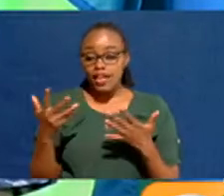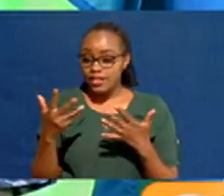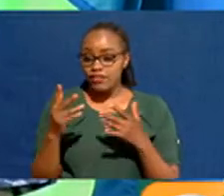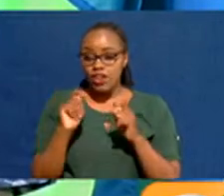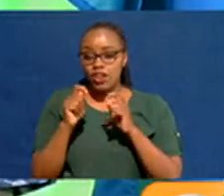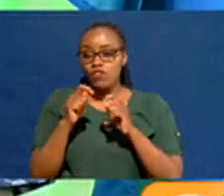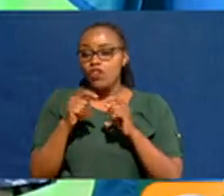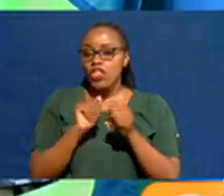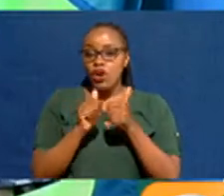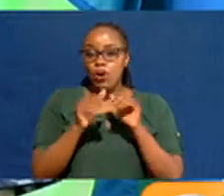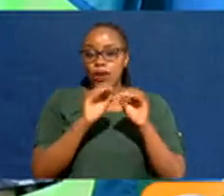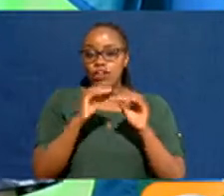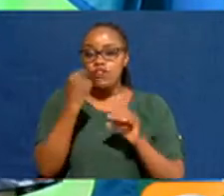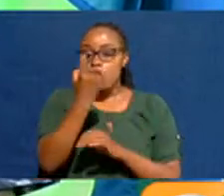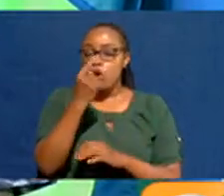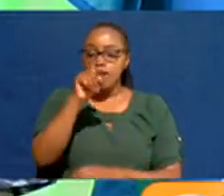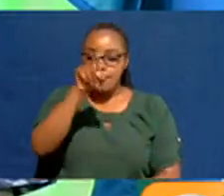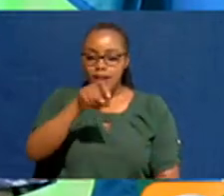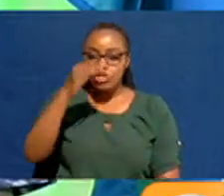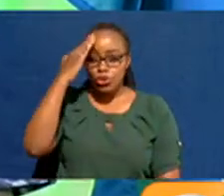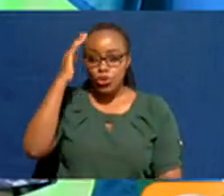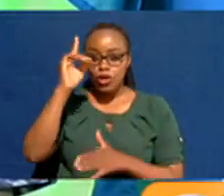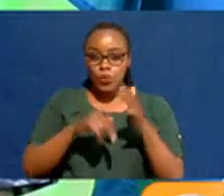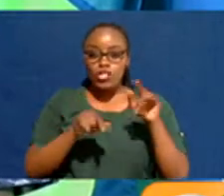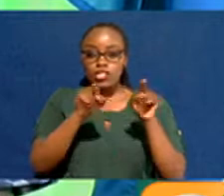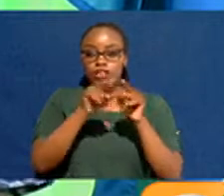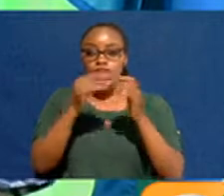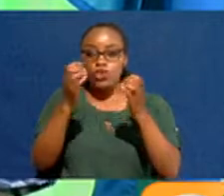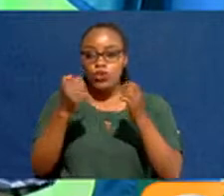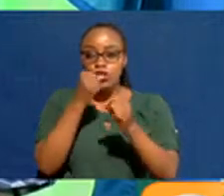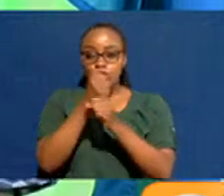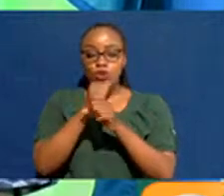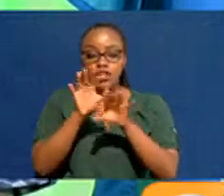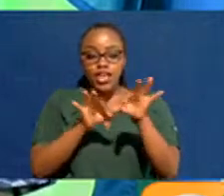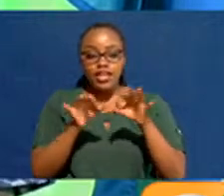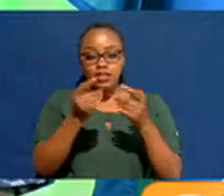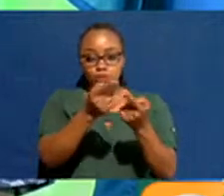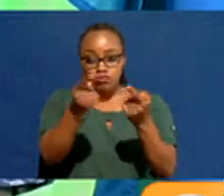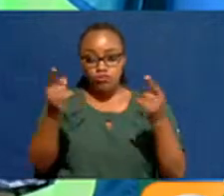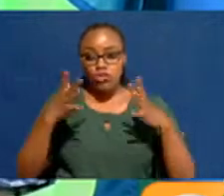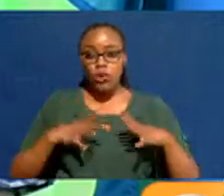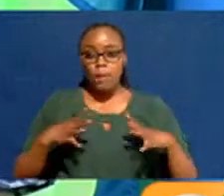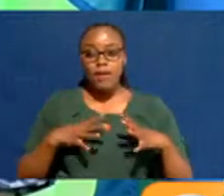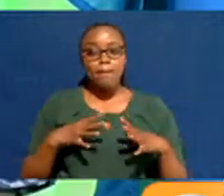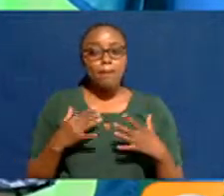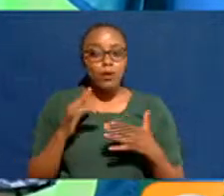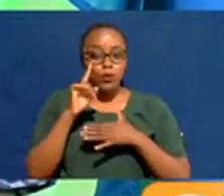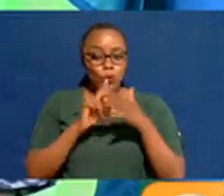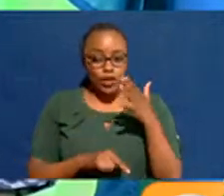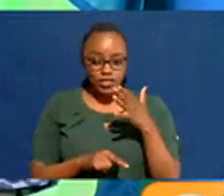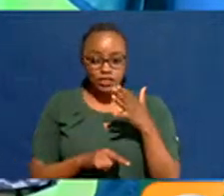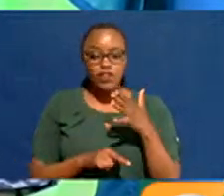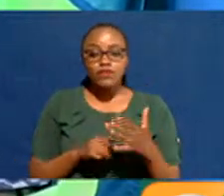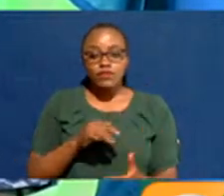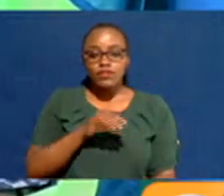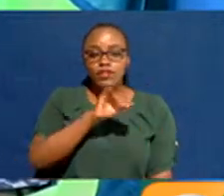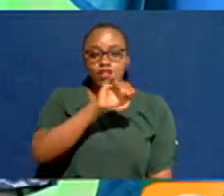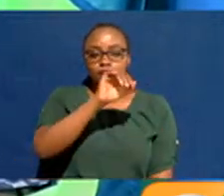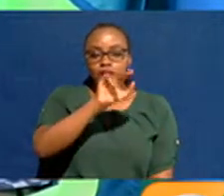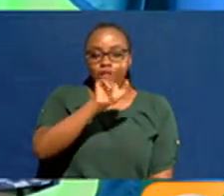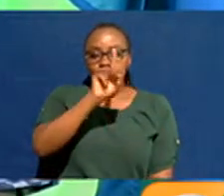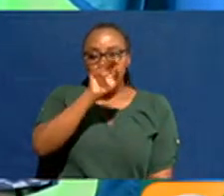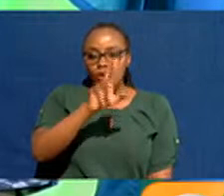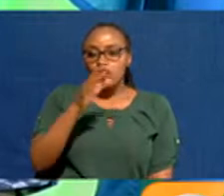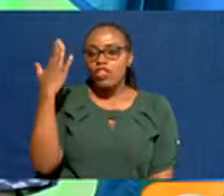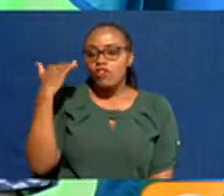office. What you must know, and I want to take some bit of time to explain to you, is that Yukuru Yatani, the